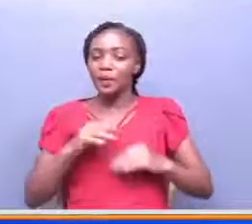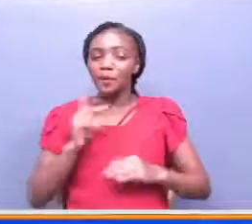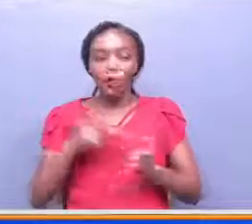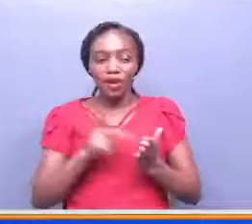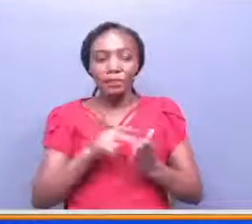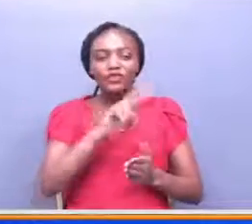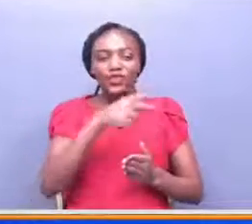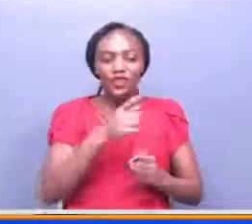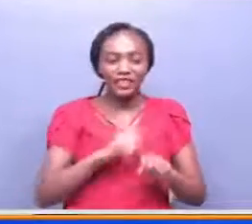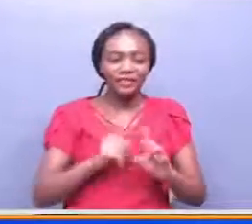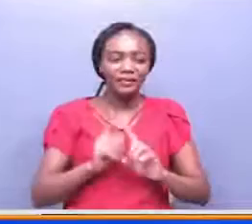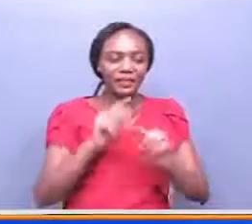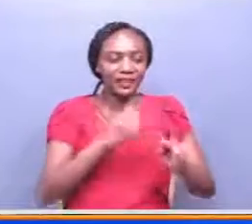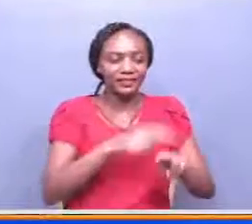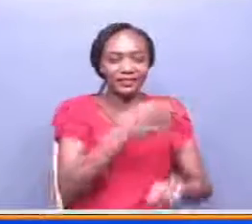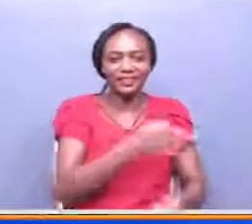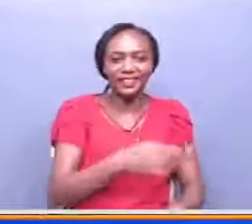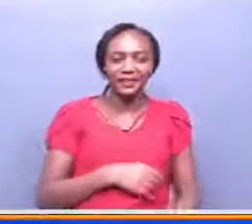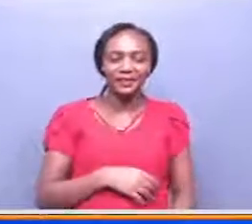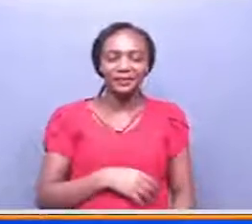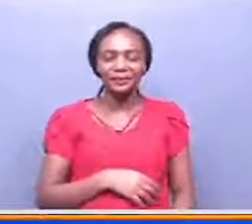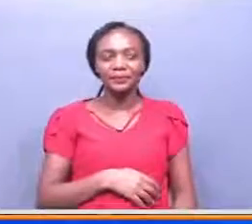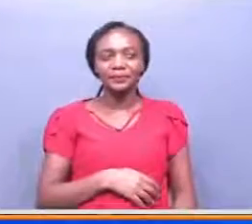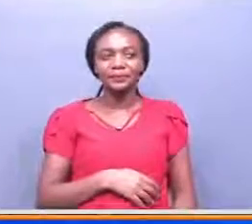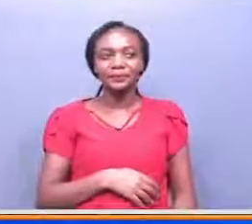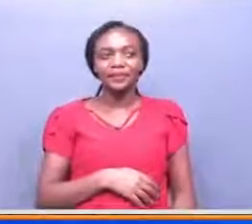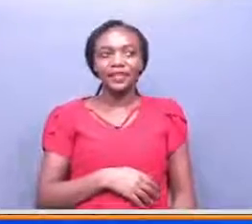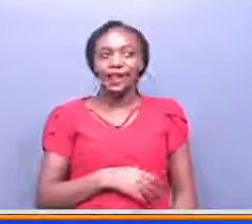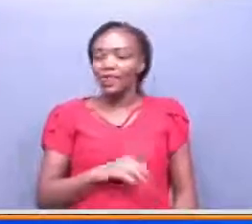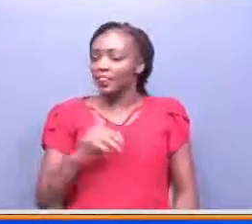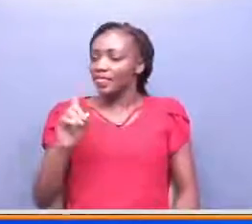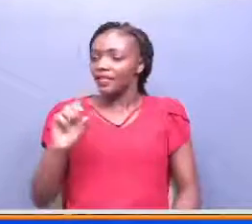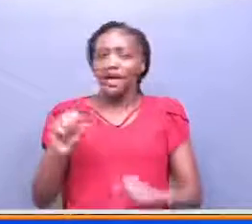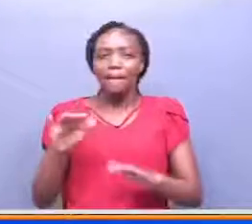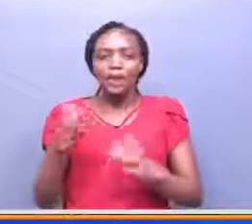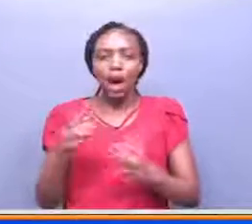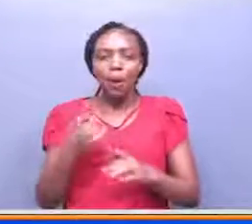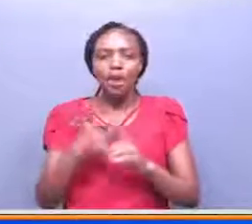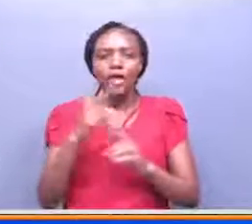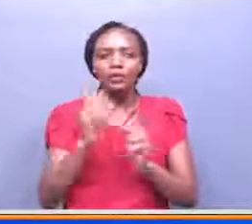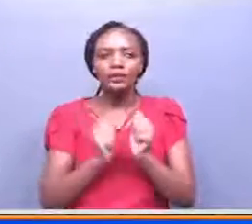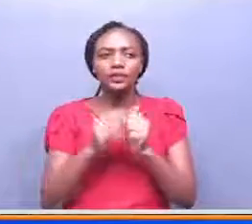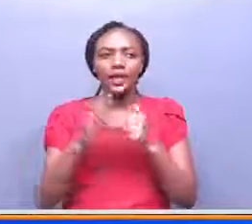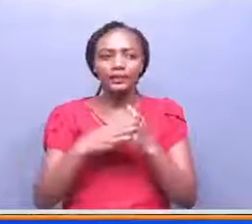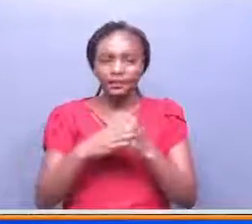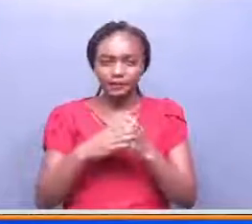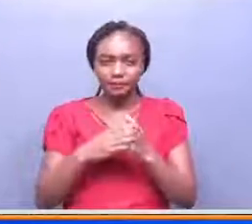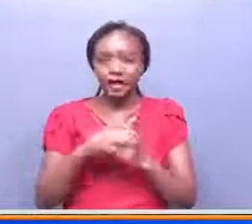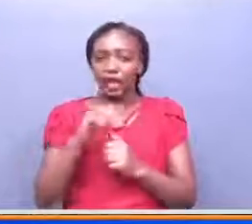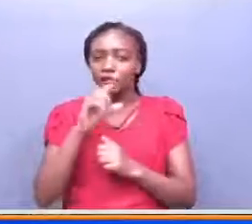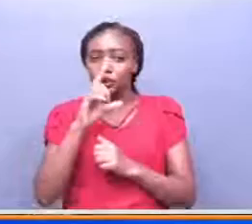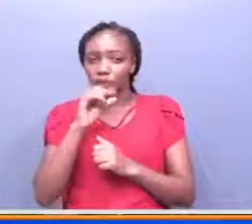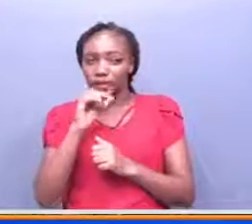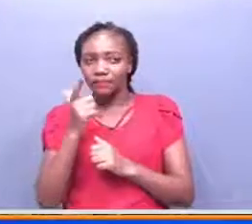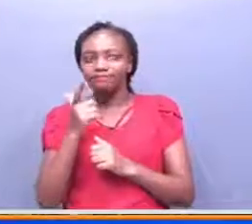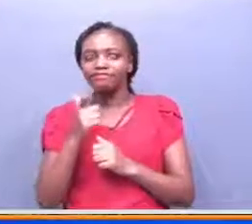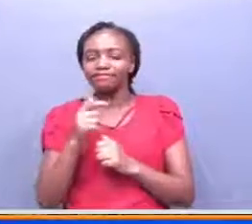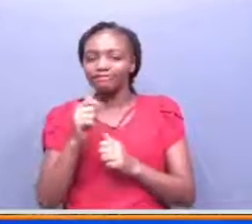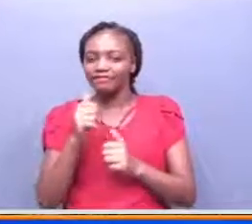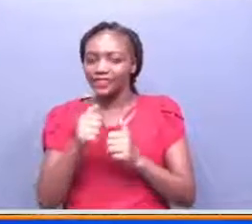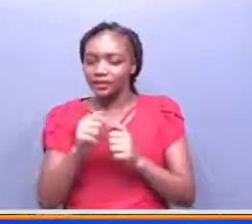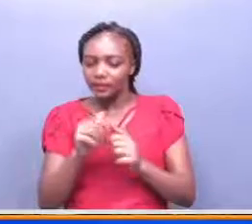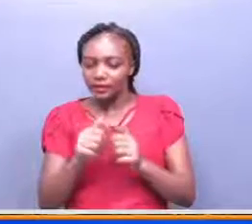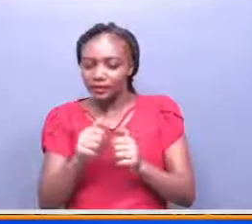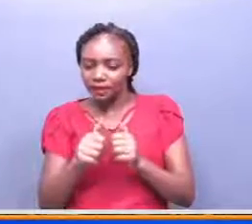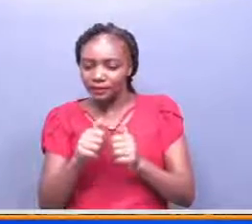2000 niko na demand. A single tweet for Osumo Brad in 2019 has seen his life turn around. Things